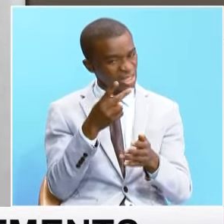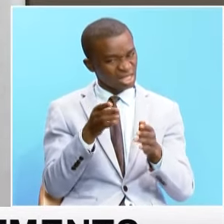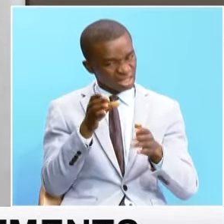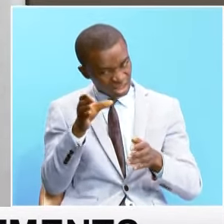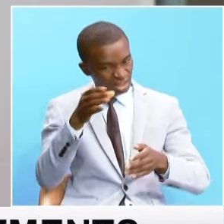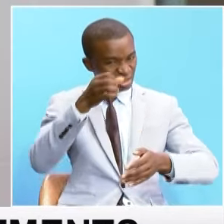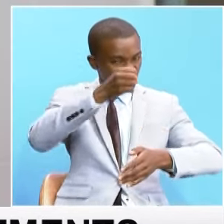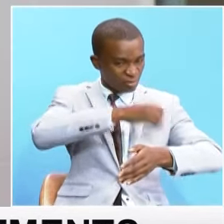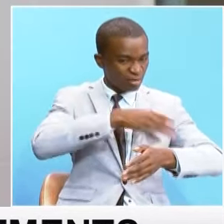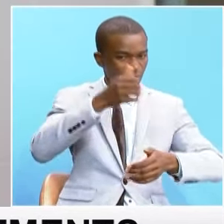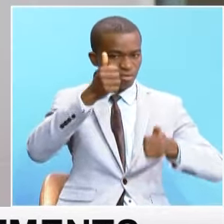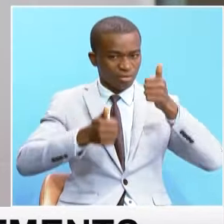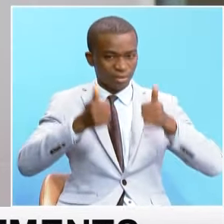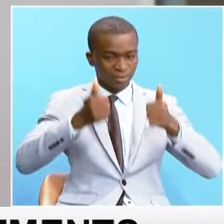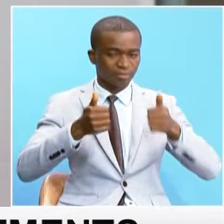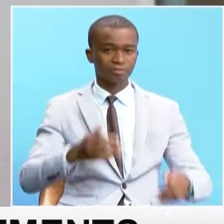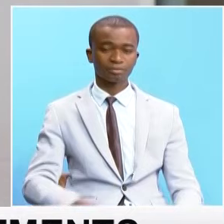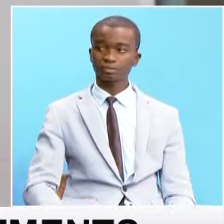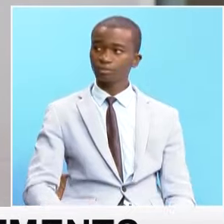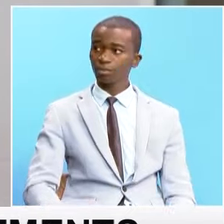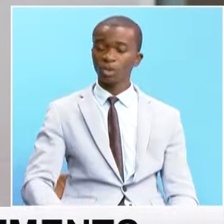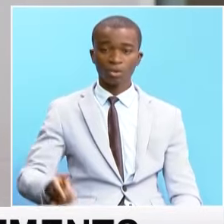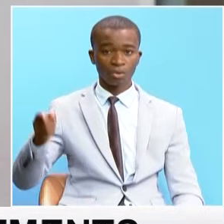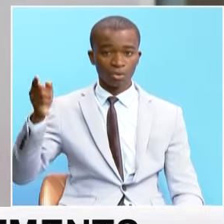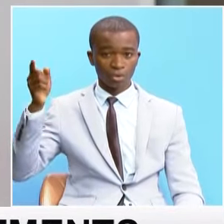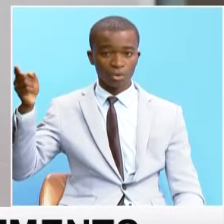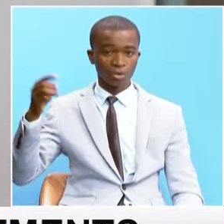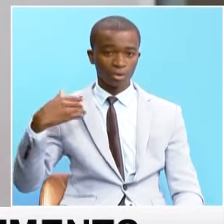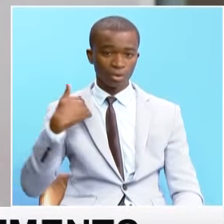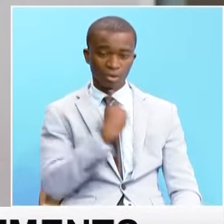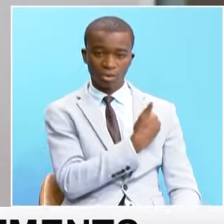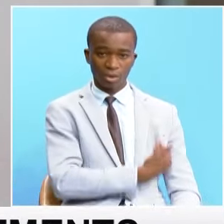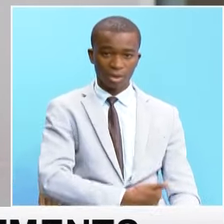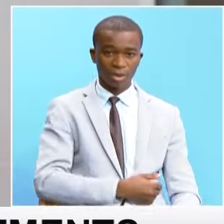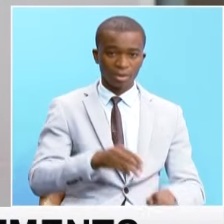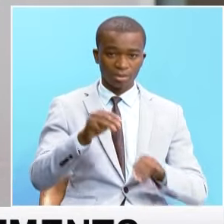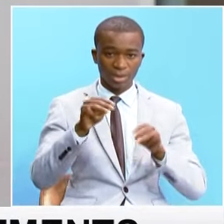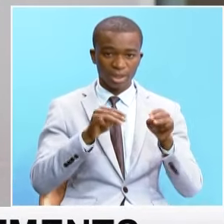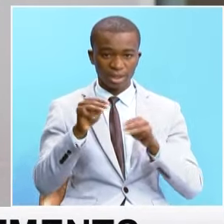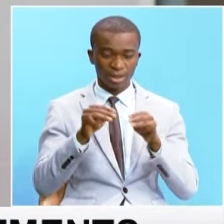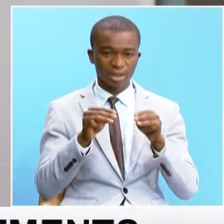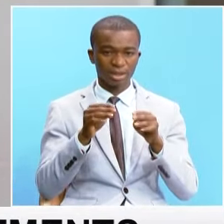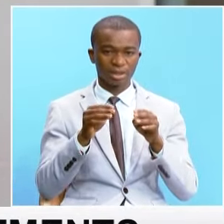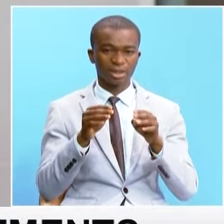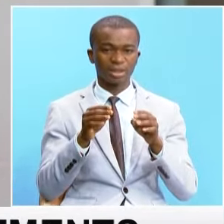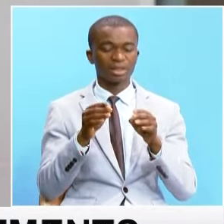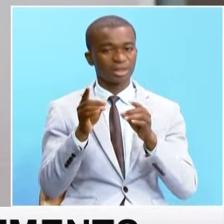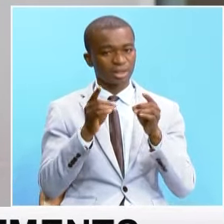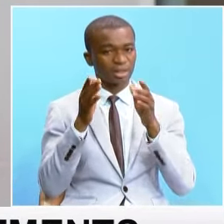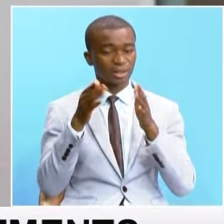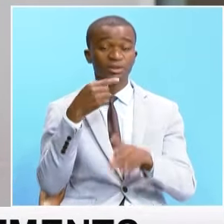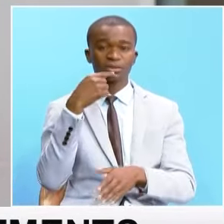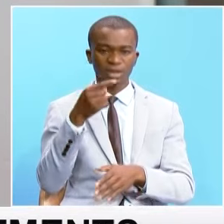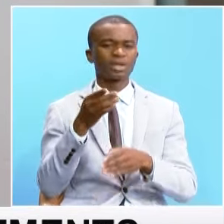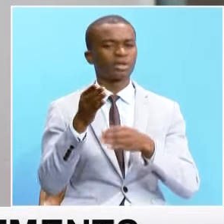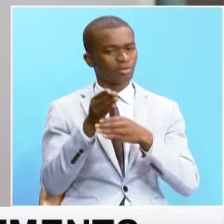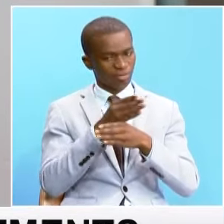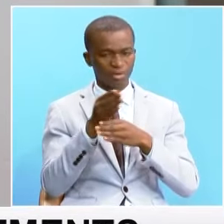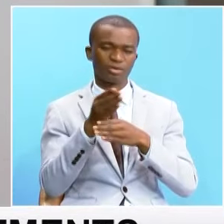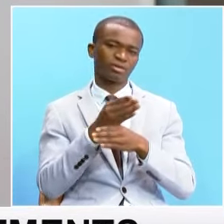sources. Jiangxi Managing Director Zhu Jianfeng says the enterprise has come with mutually